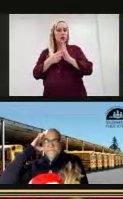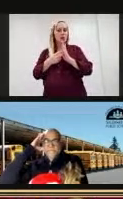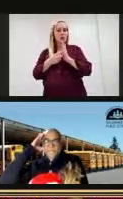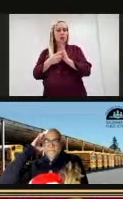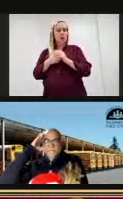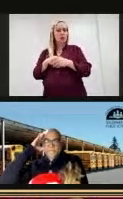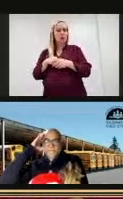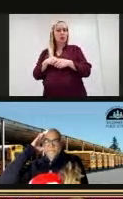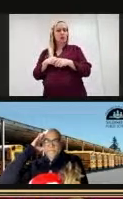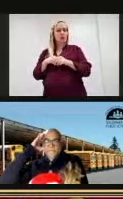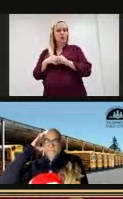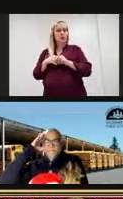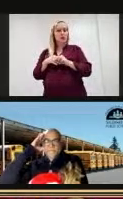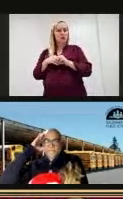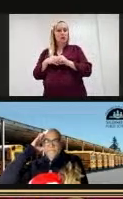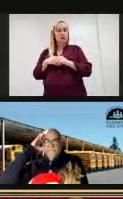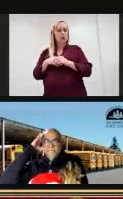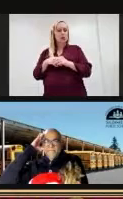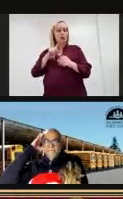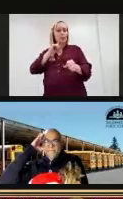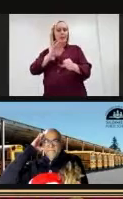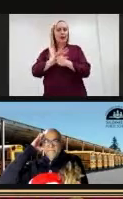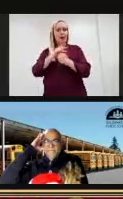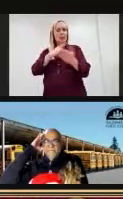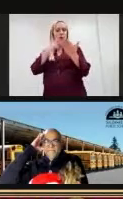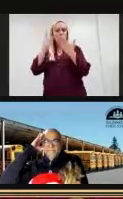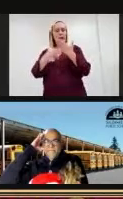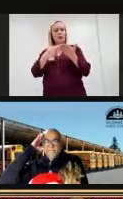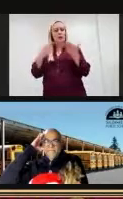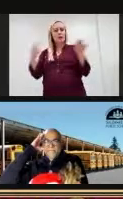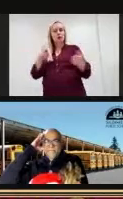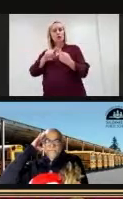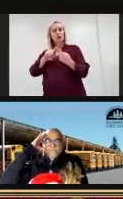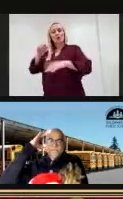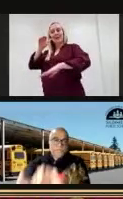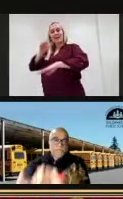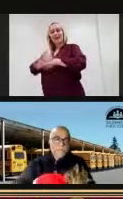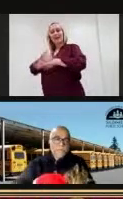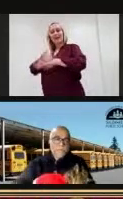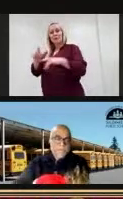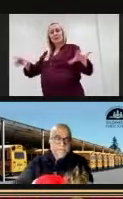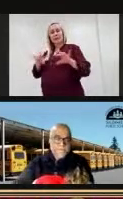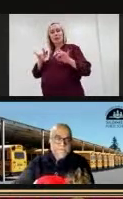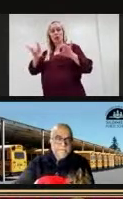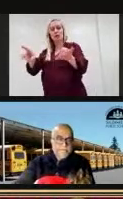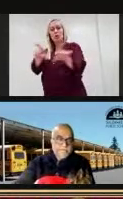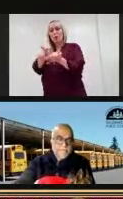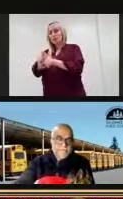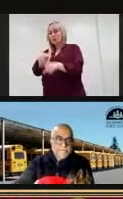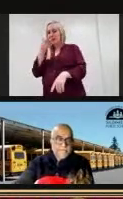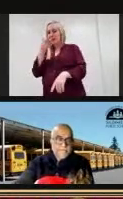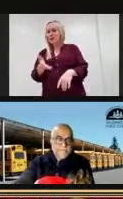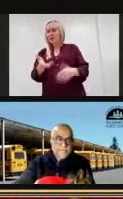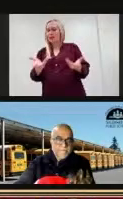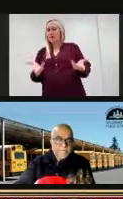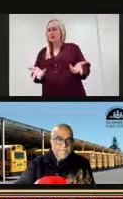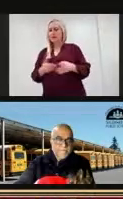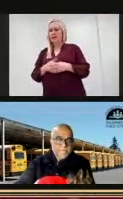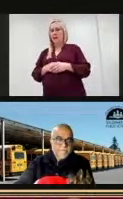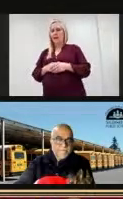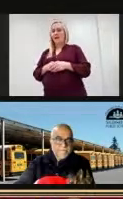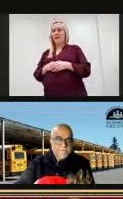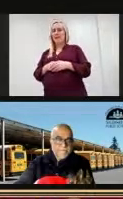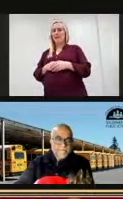committing programs, resources to English language learners as well through here? So I feel